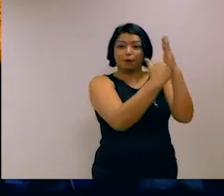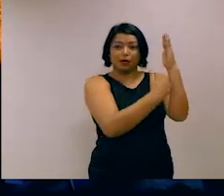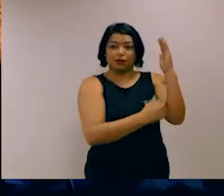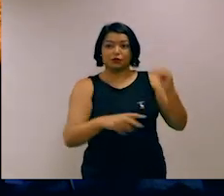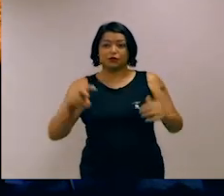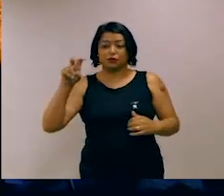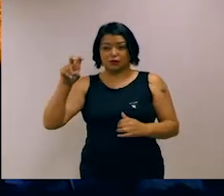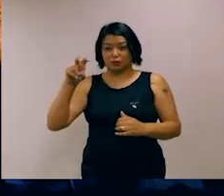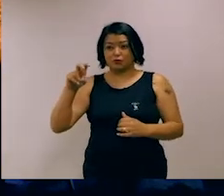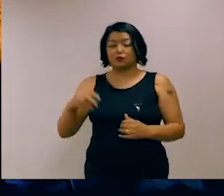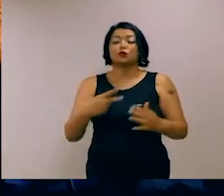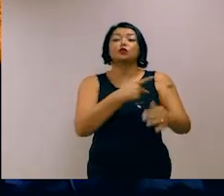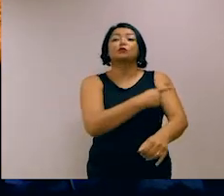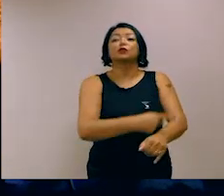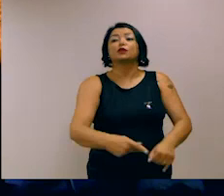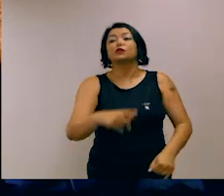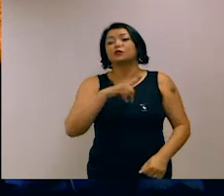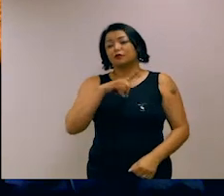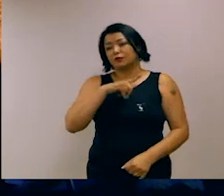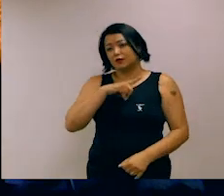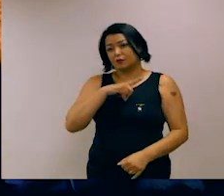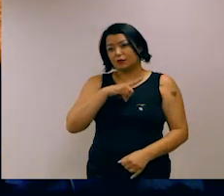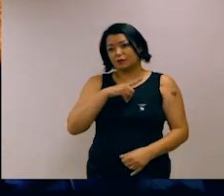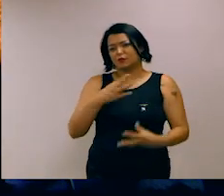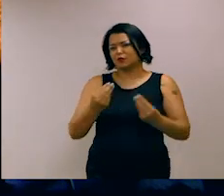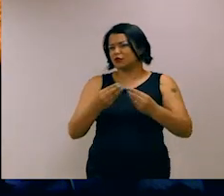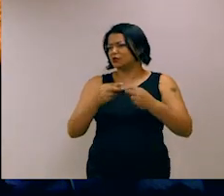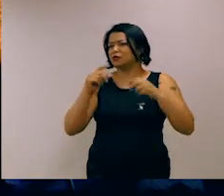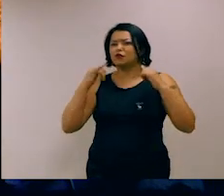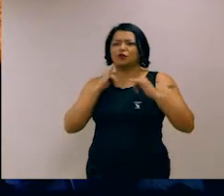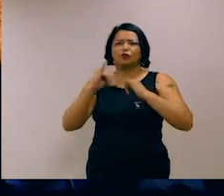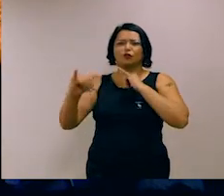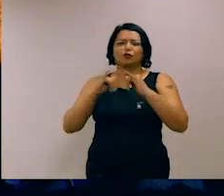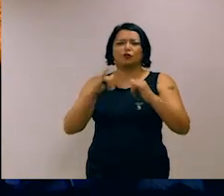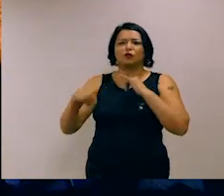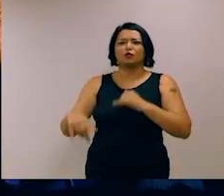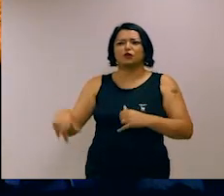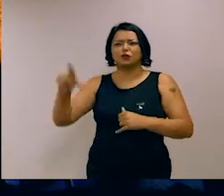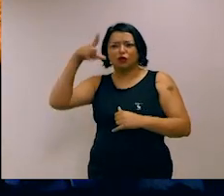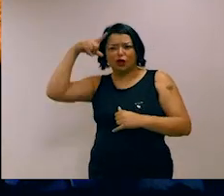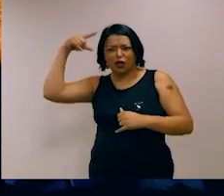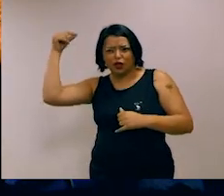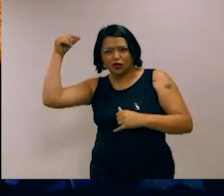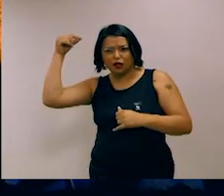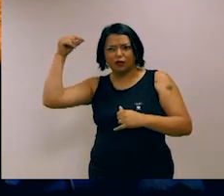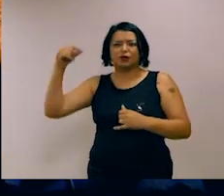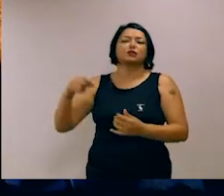literature, so we can focus on testing behavior and what can work in our country.